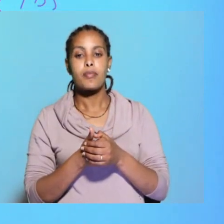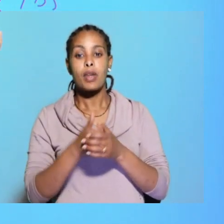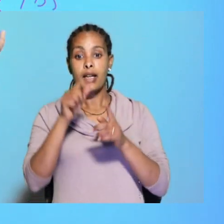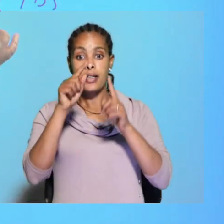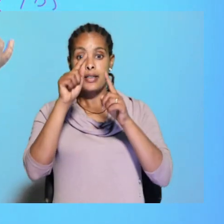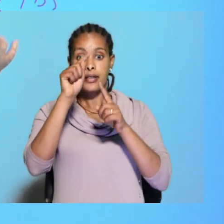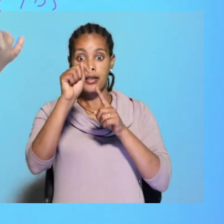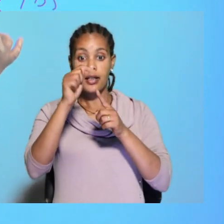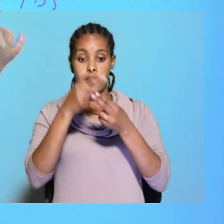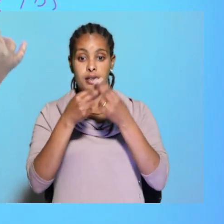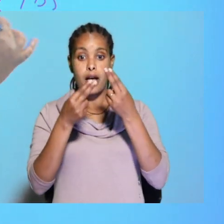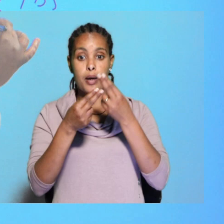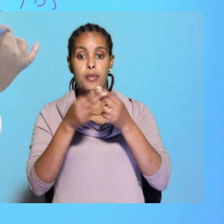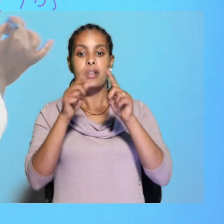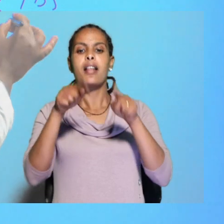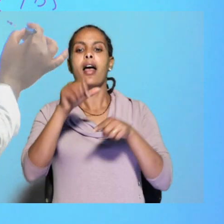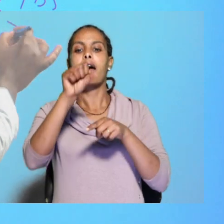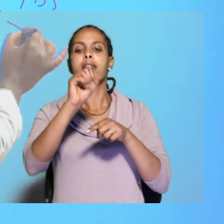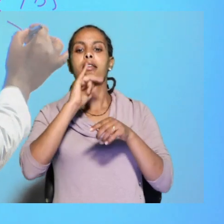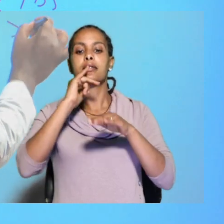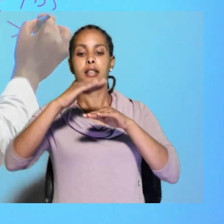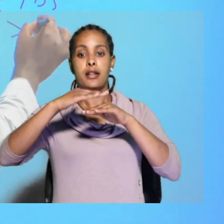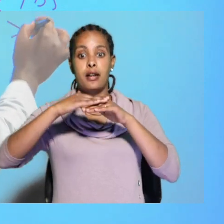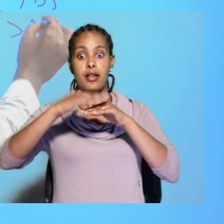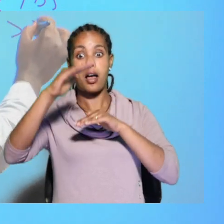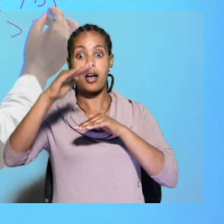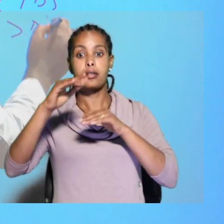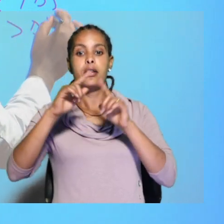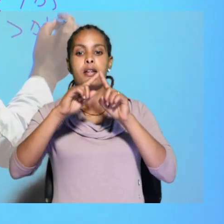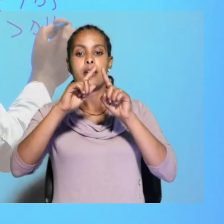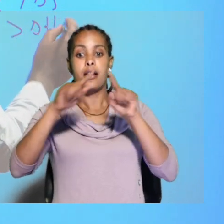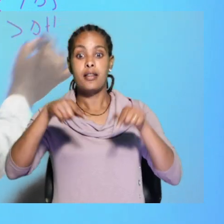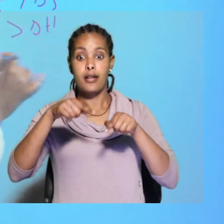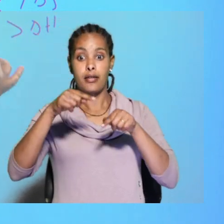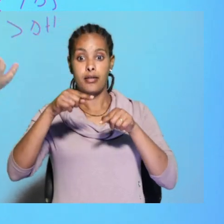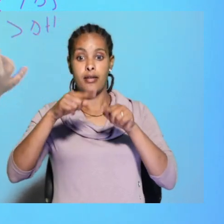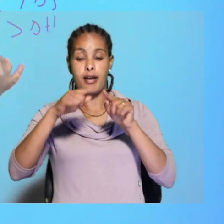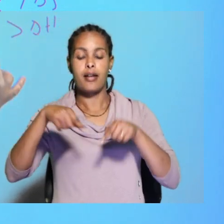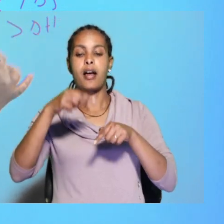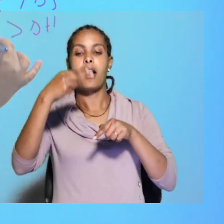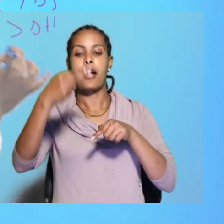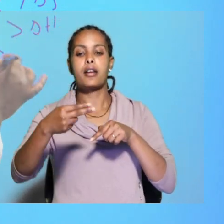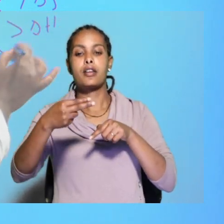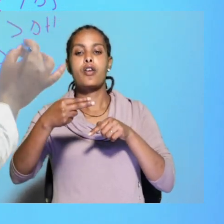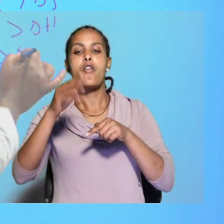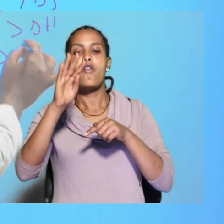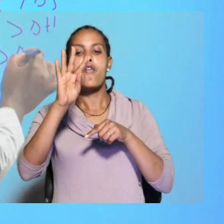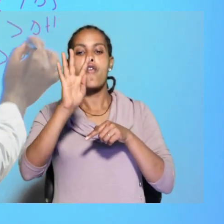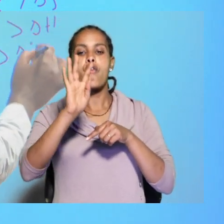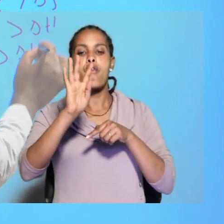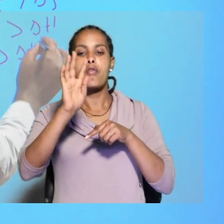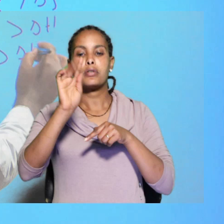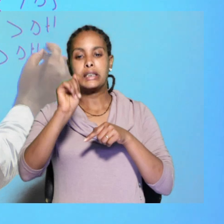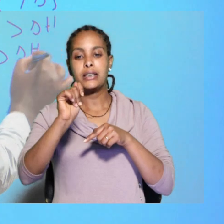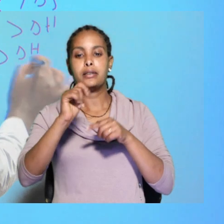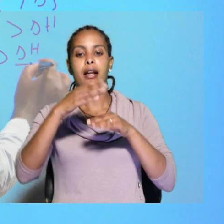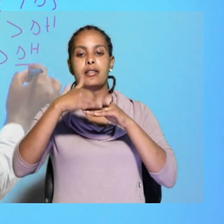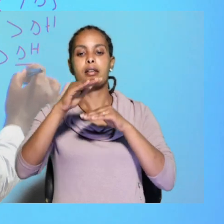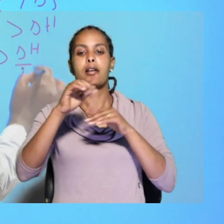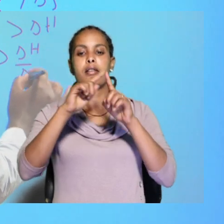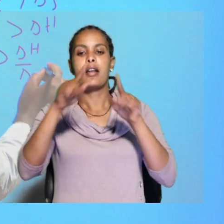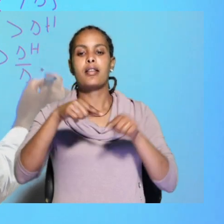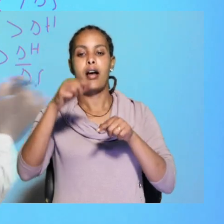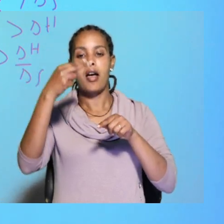T times delta S is greater than delta H. For T greater than delta H